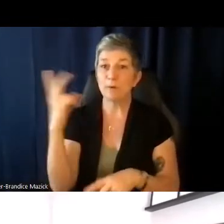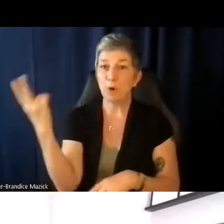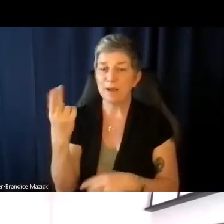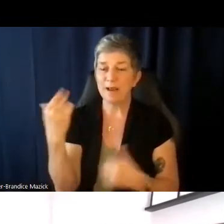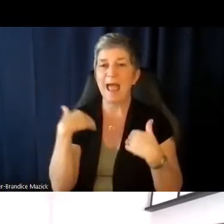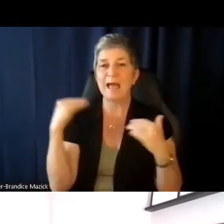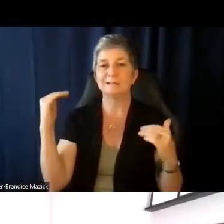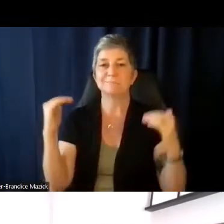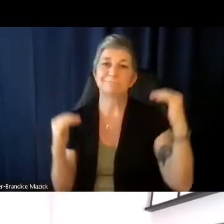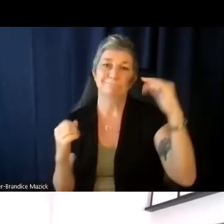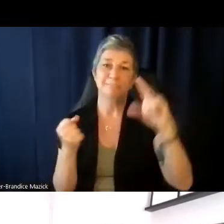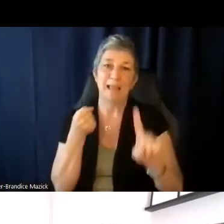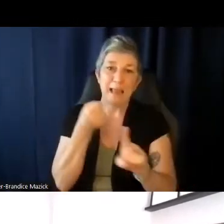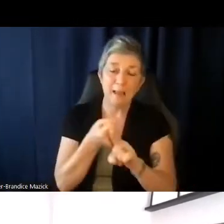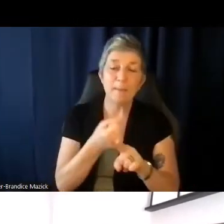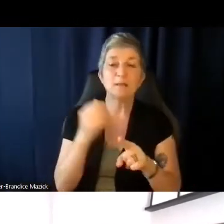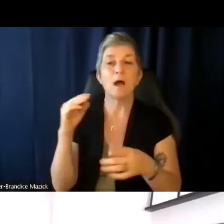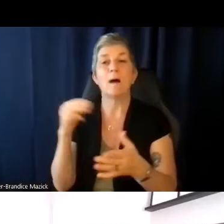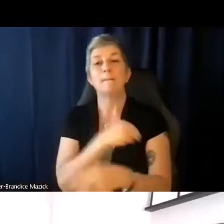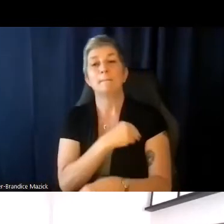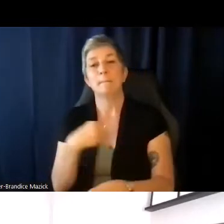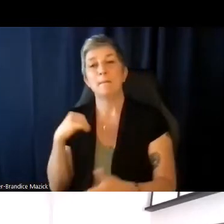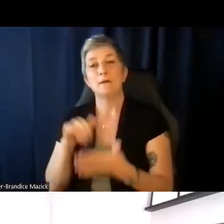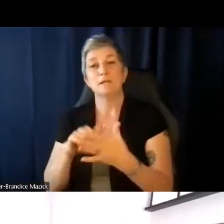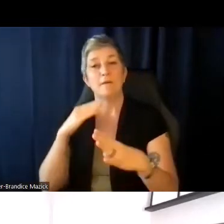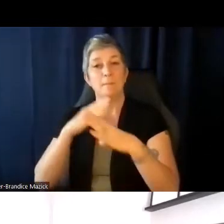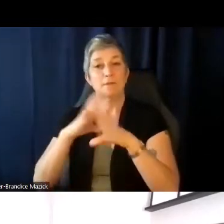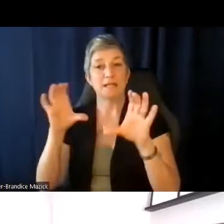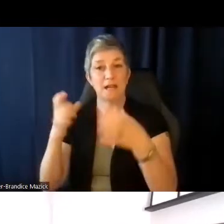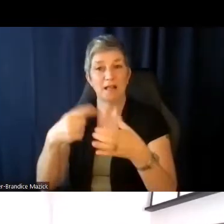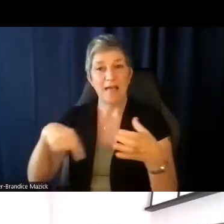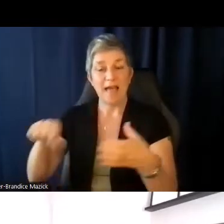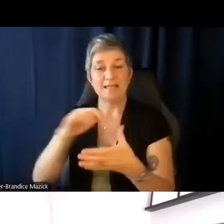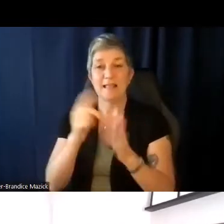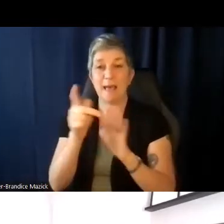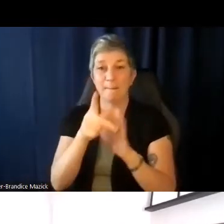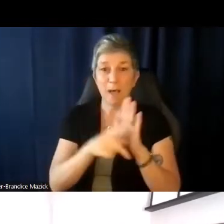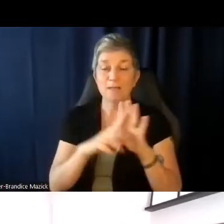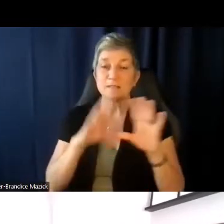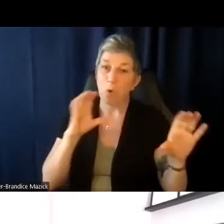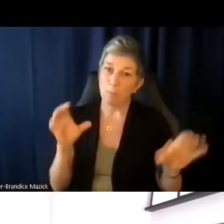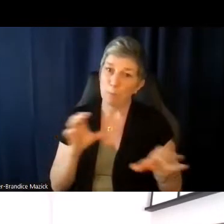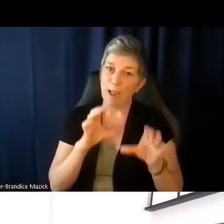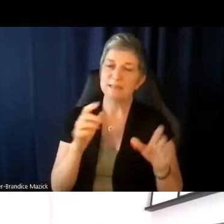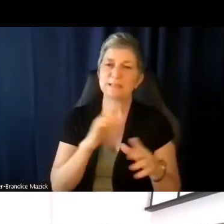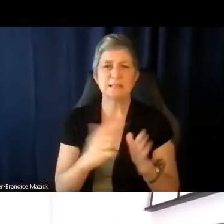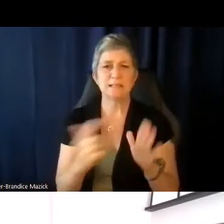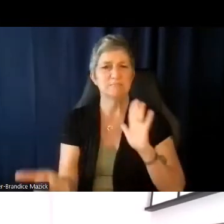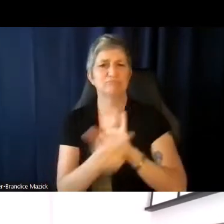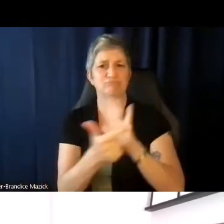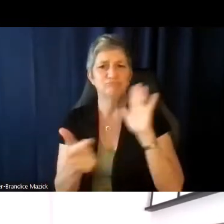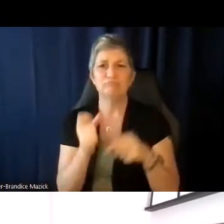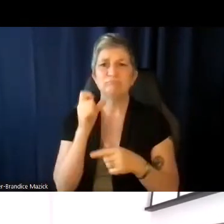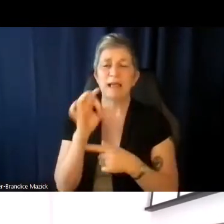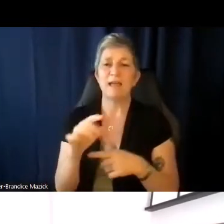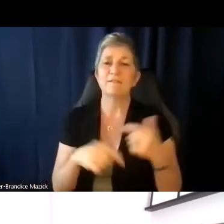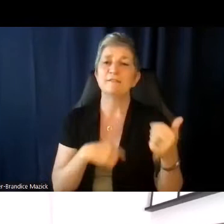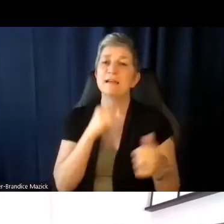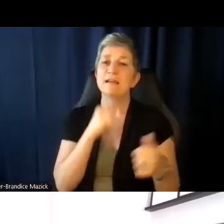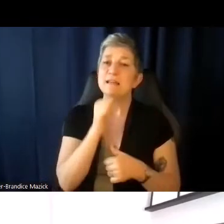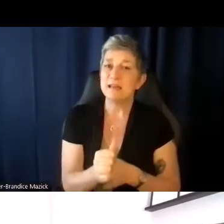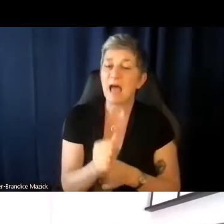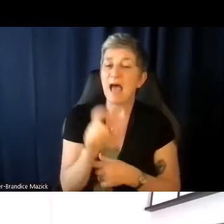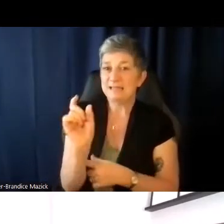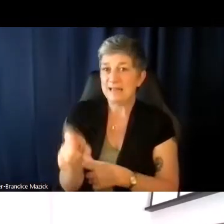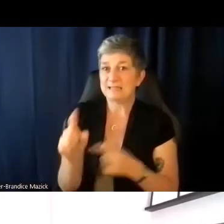disparate impact on members of a protected class, that policy or practice is unlawful if it is A, not necessary